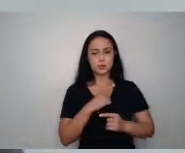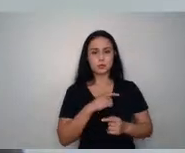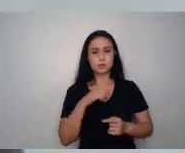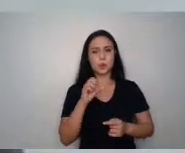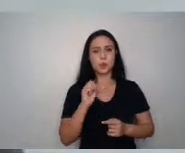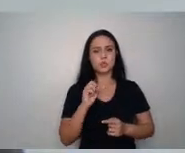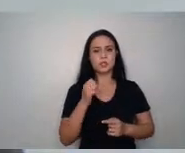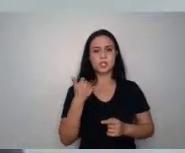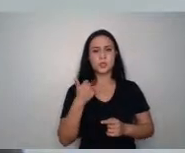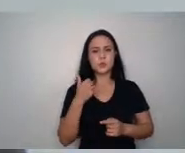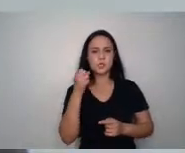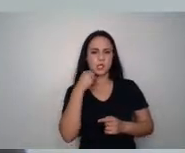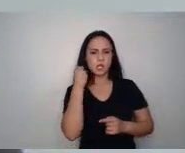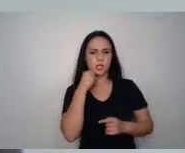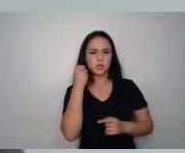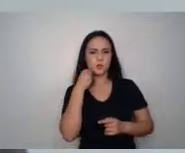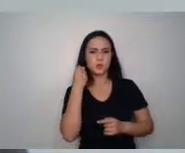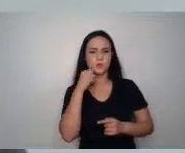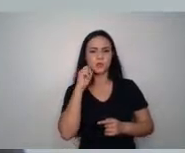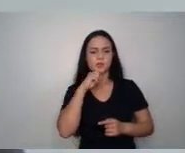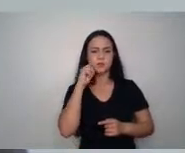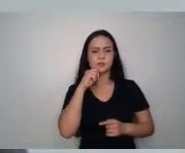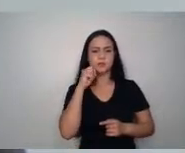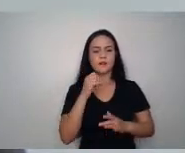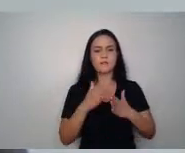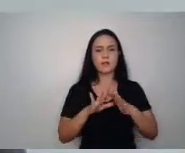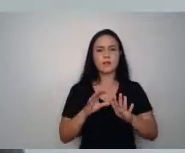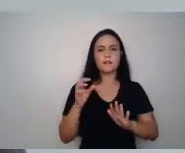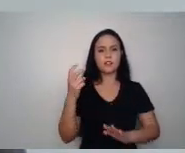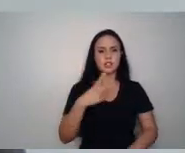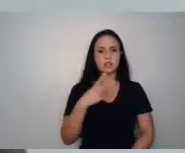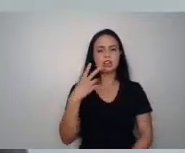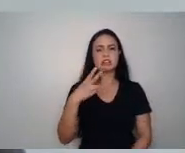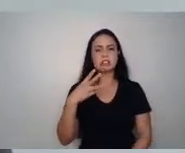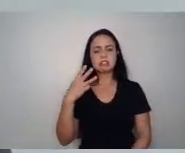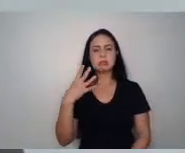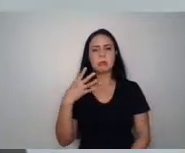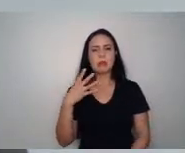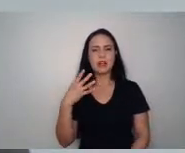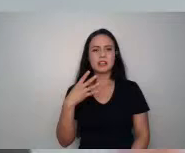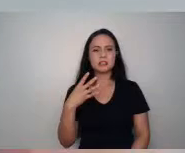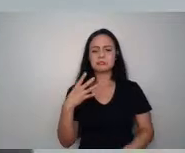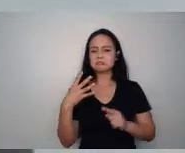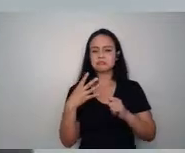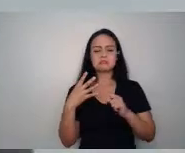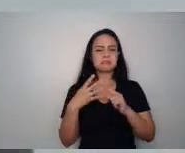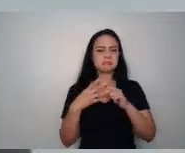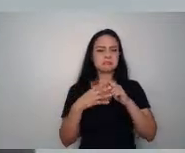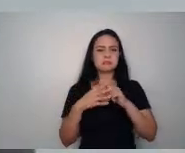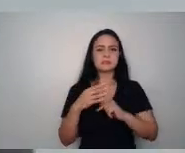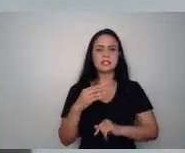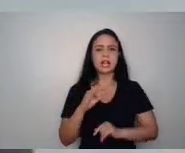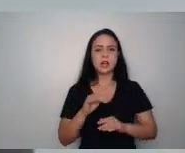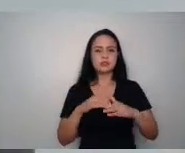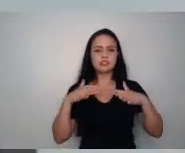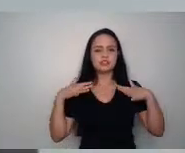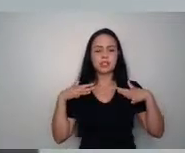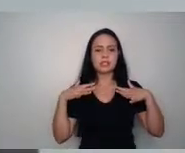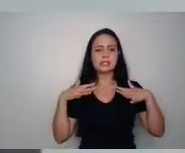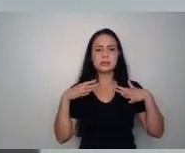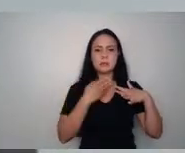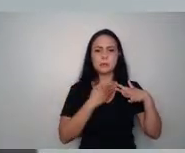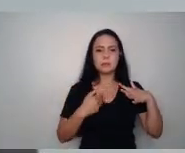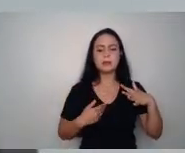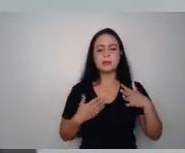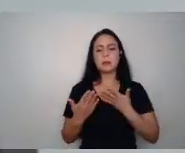of senators. We have 81 senators, and then we just had 2, 3, 4 senators in public hearings to